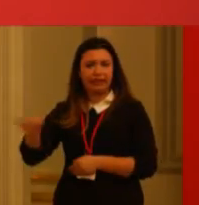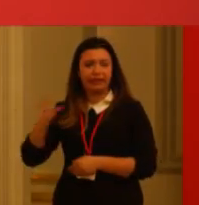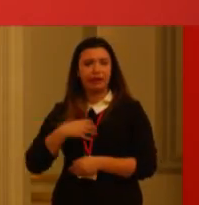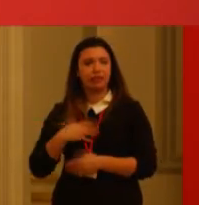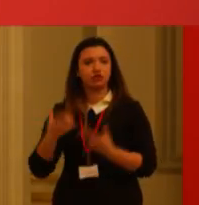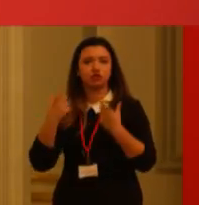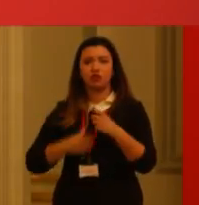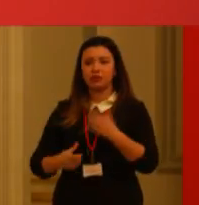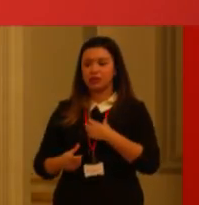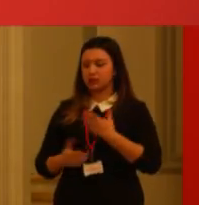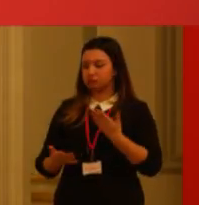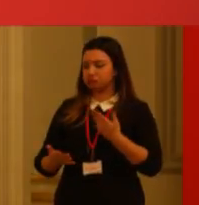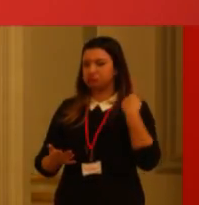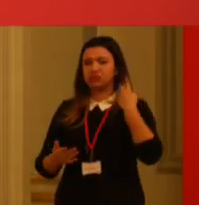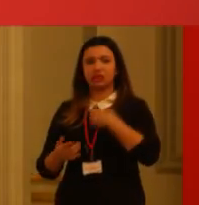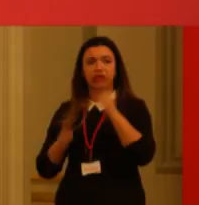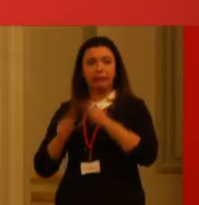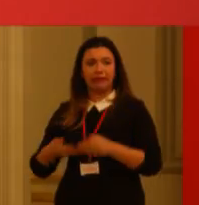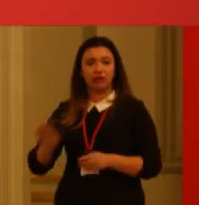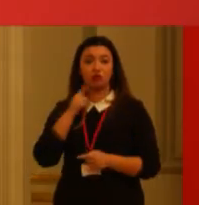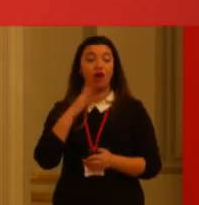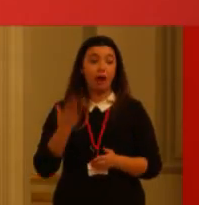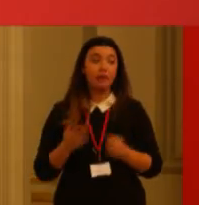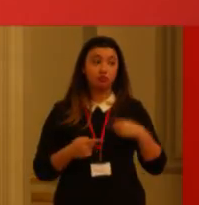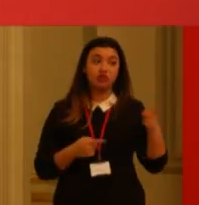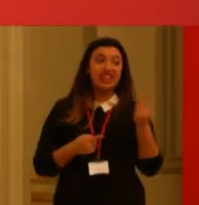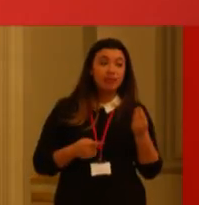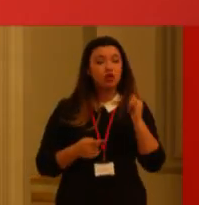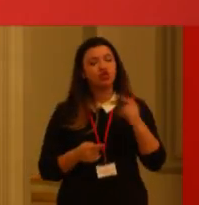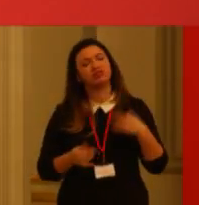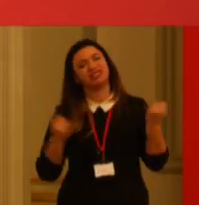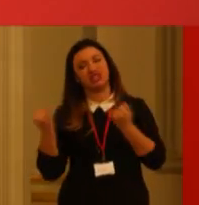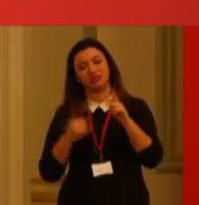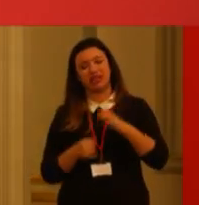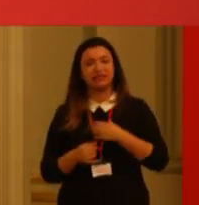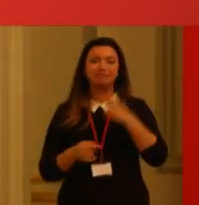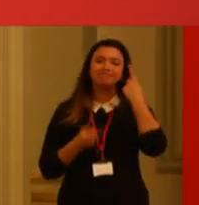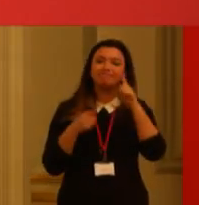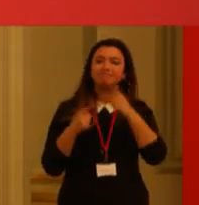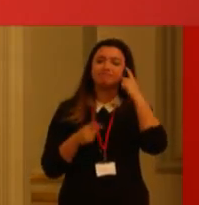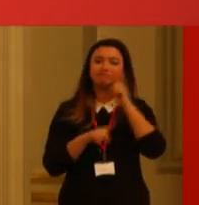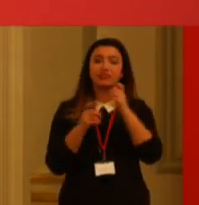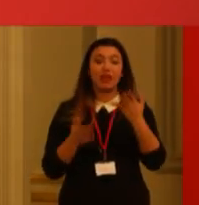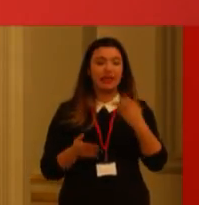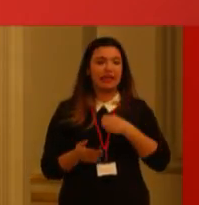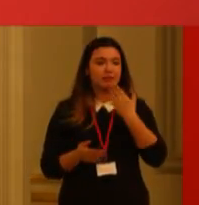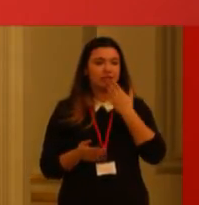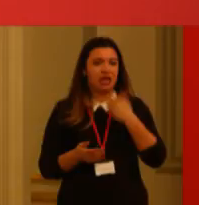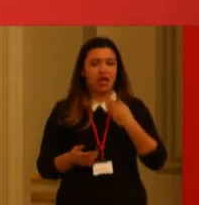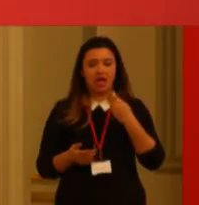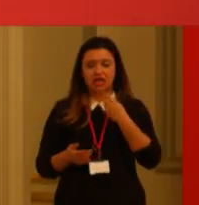a mechanism to apply pressure. How possible is it for young people to get out of that?